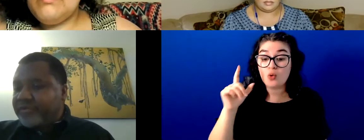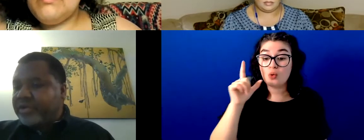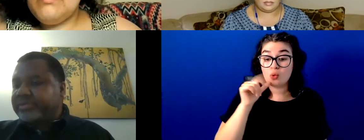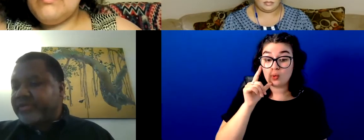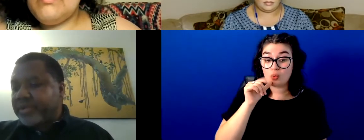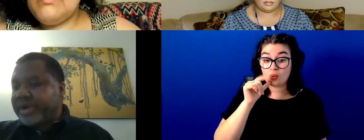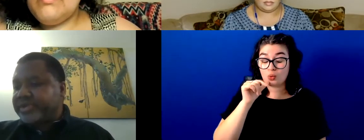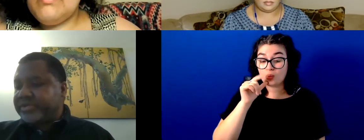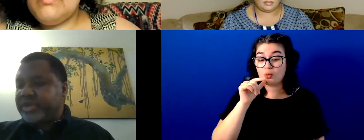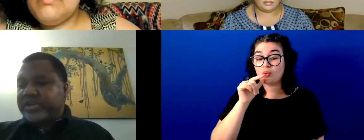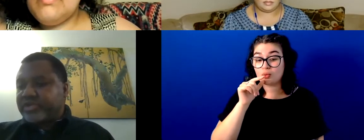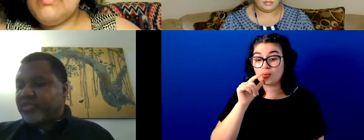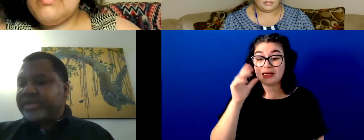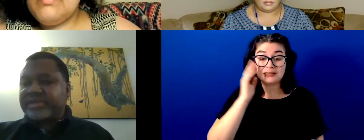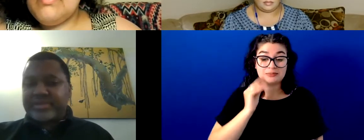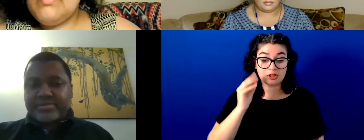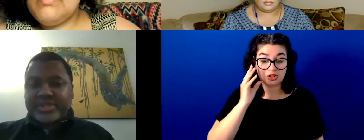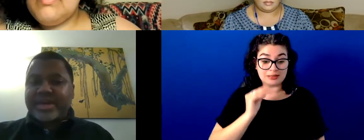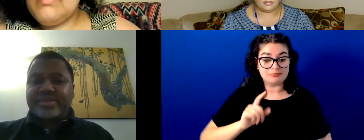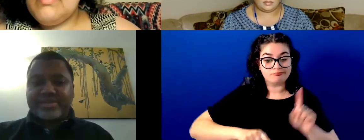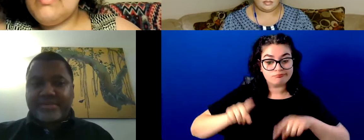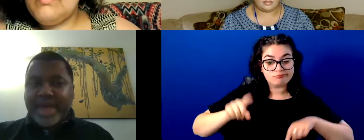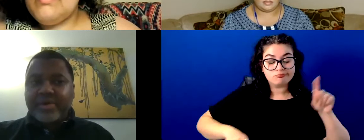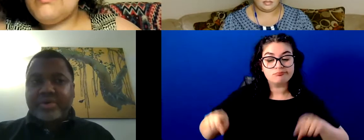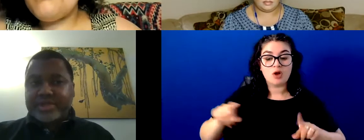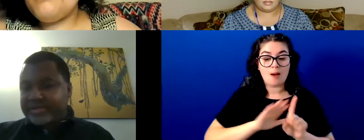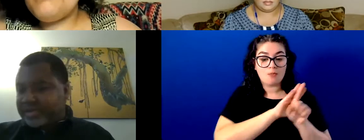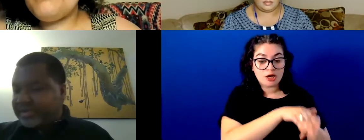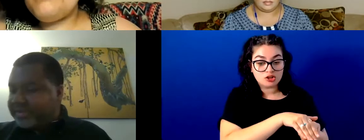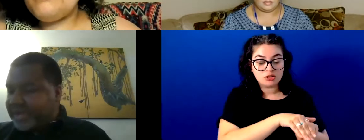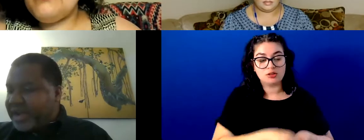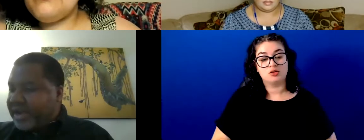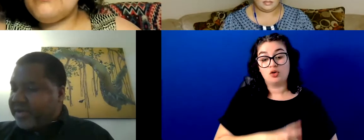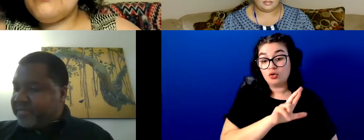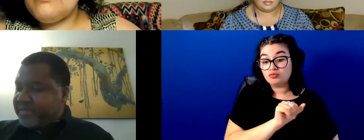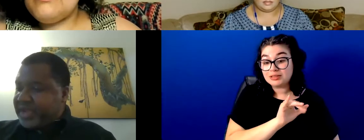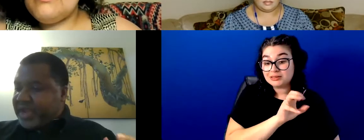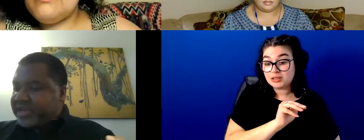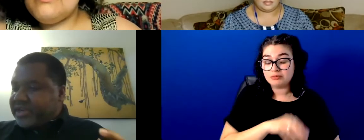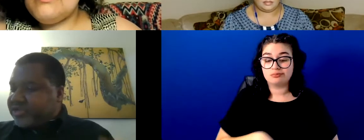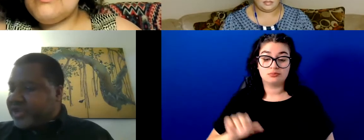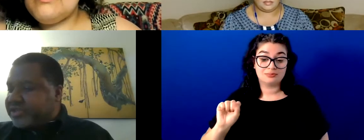multiple forms of oppression? So racism, sexism, heterosexism,